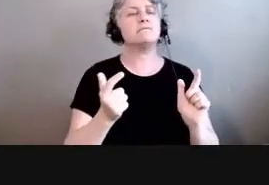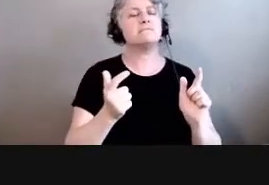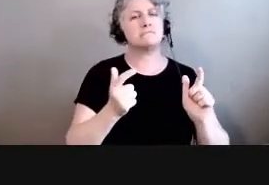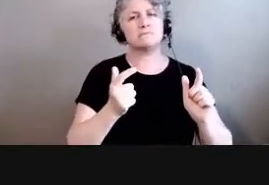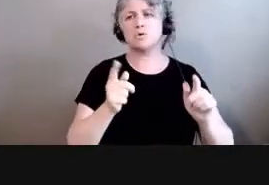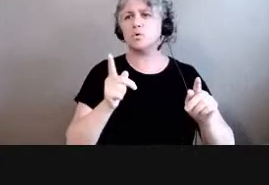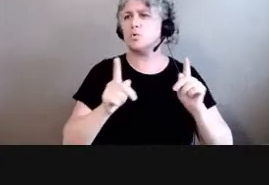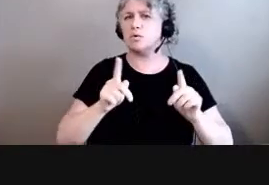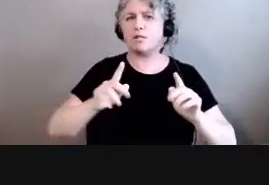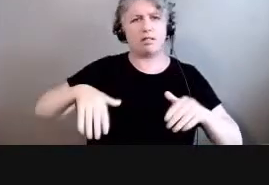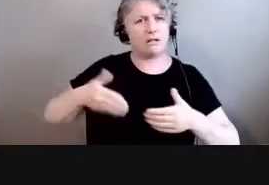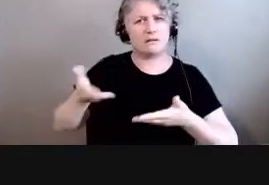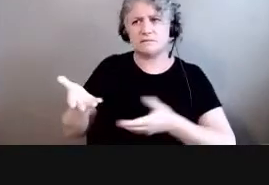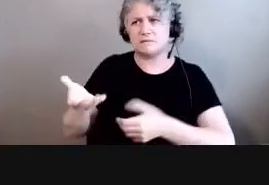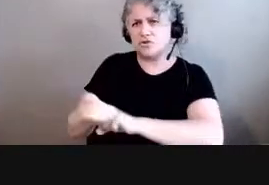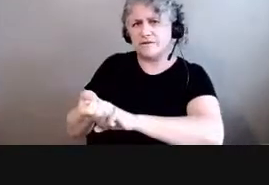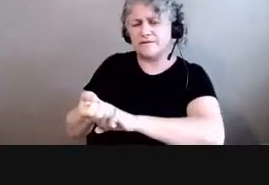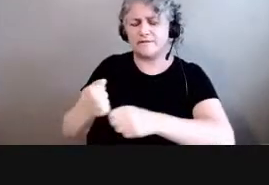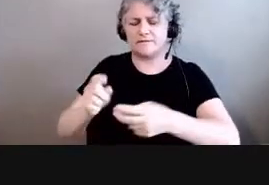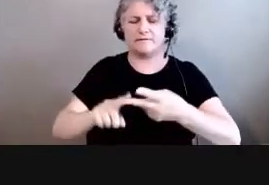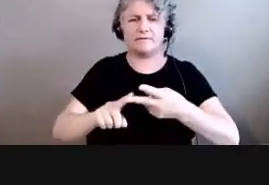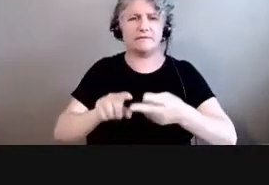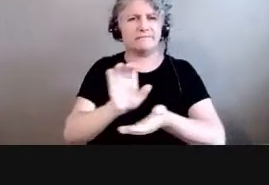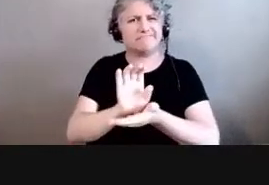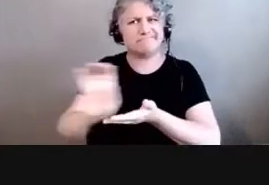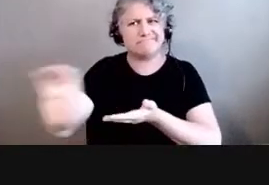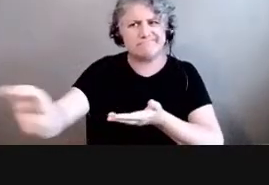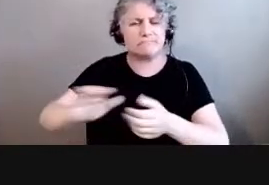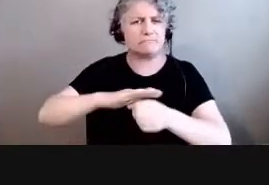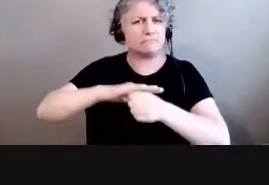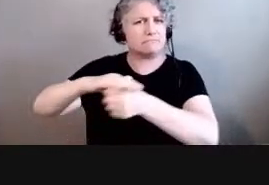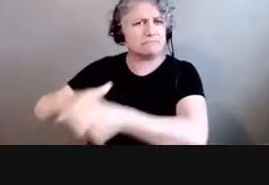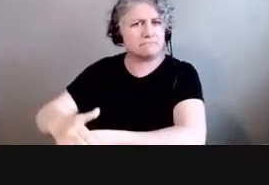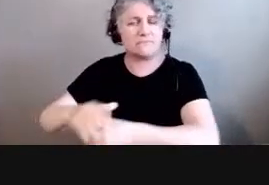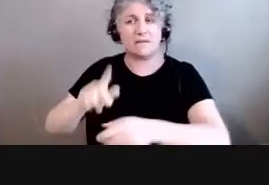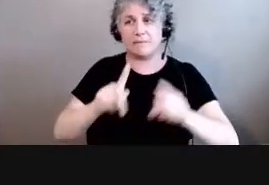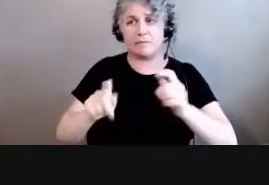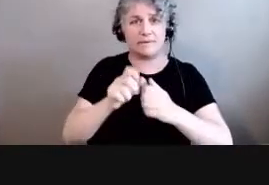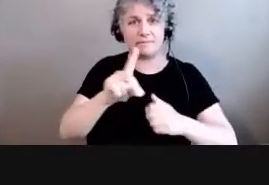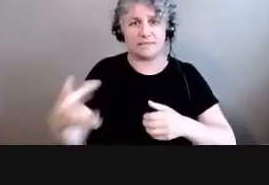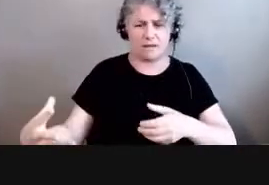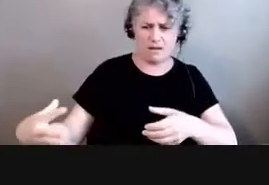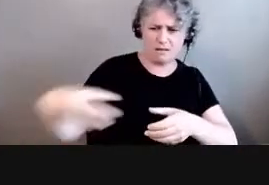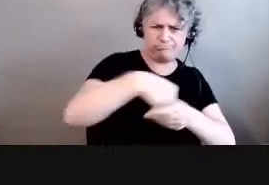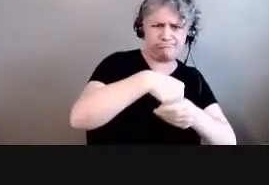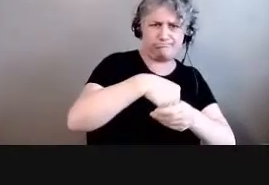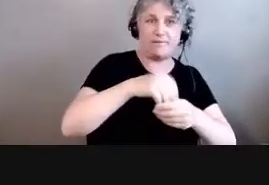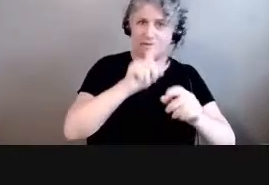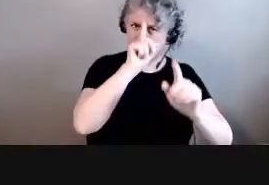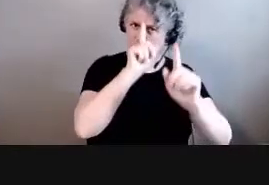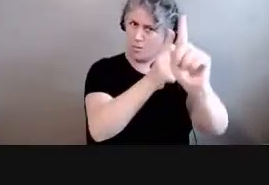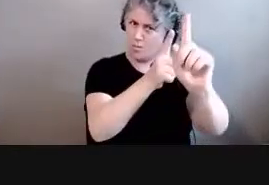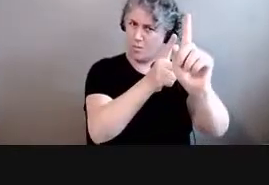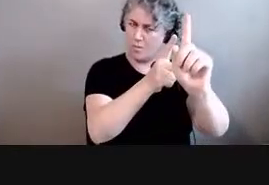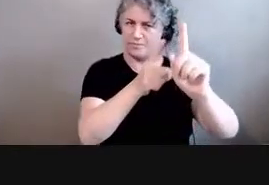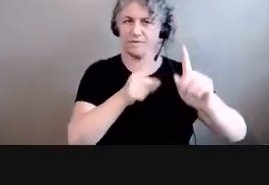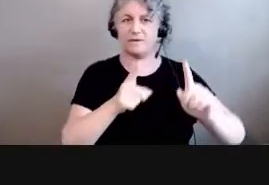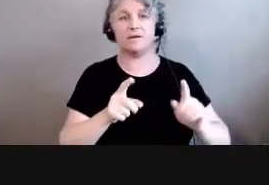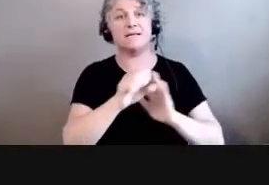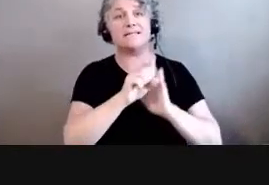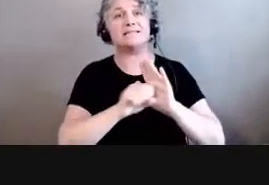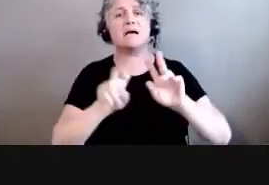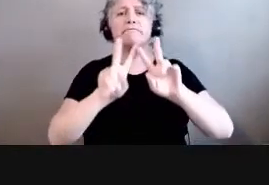underserved, disadvantaged, and persons with disabilities. In that, they are promoting a statewide effort to inventory